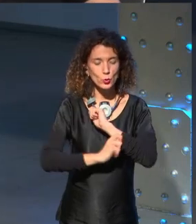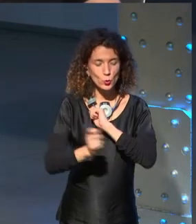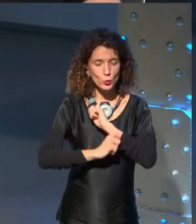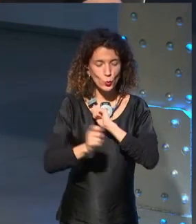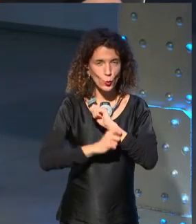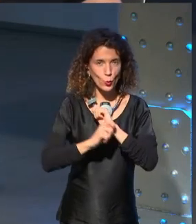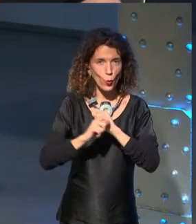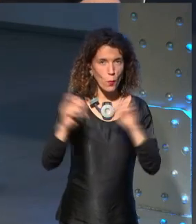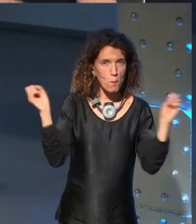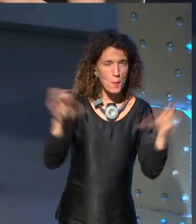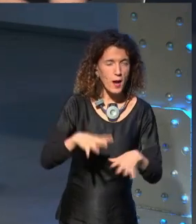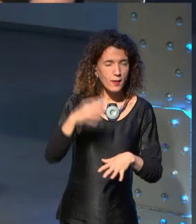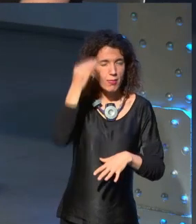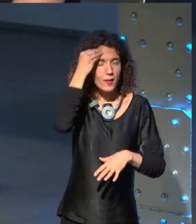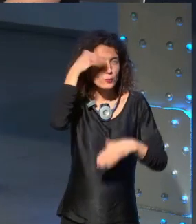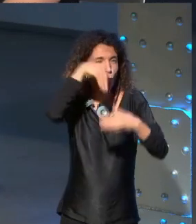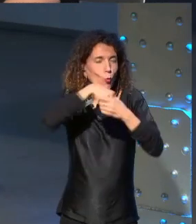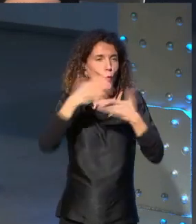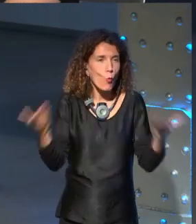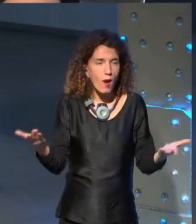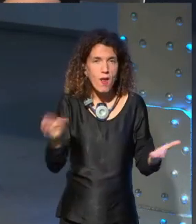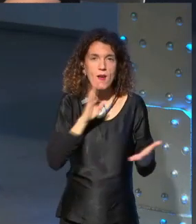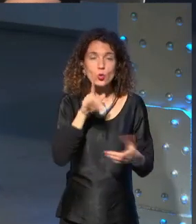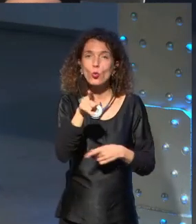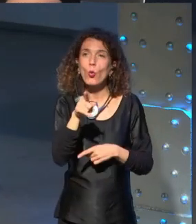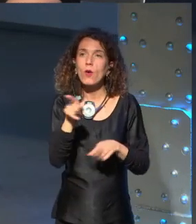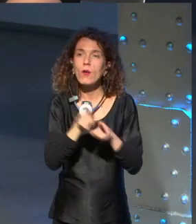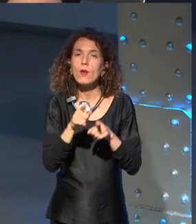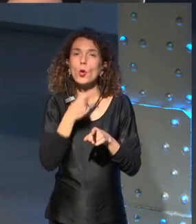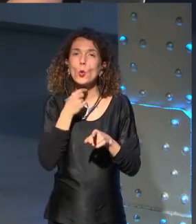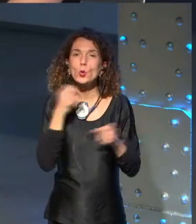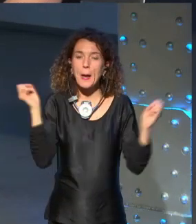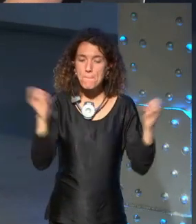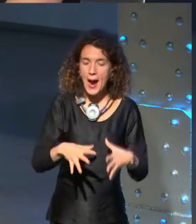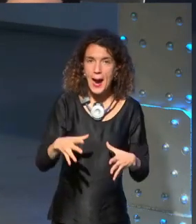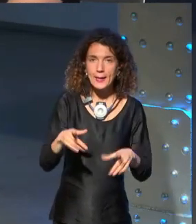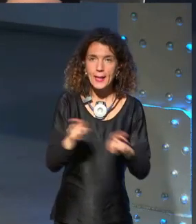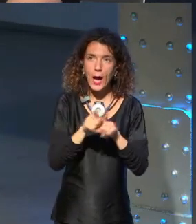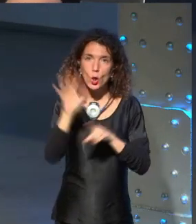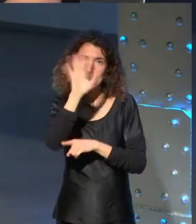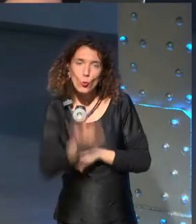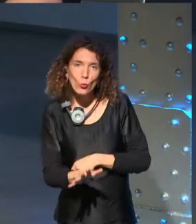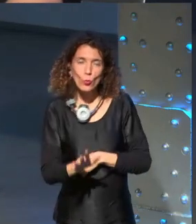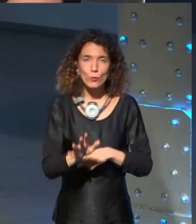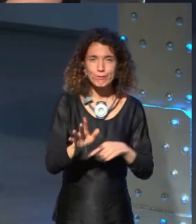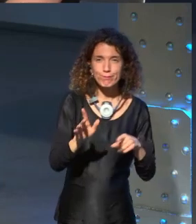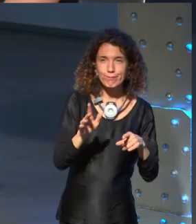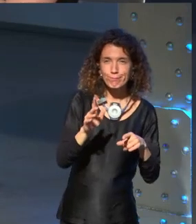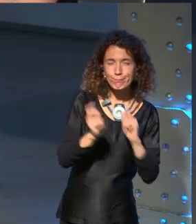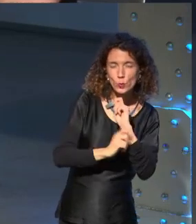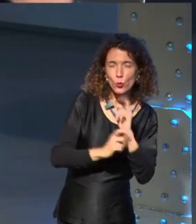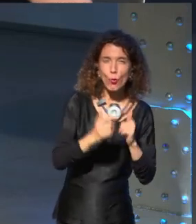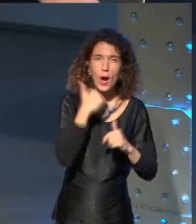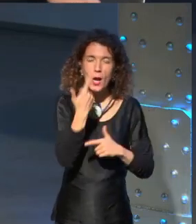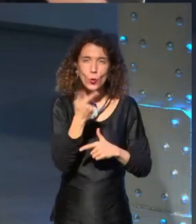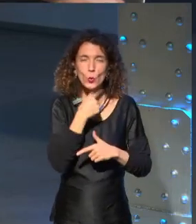No, she's asking you, le pregunta si usted es aficionado a los trucos de magia. She's asking if